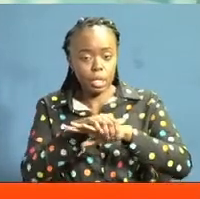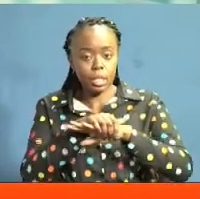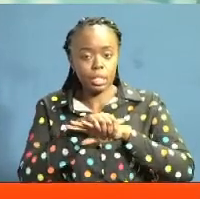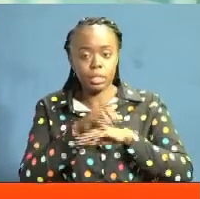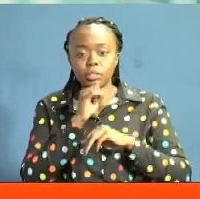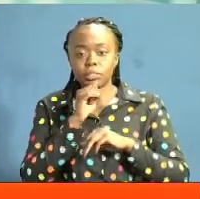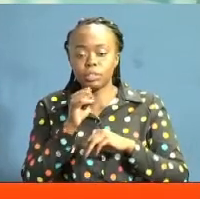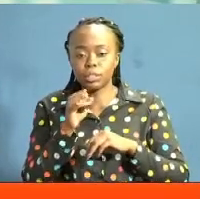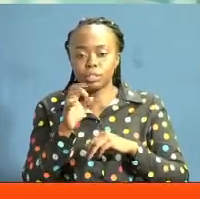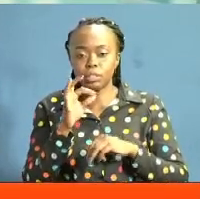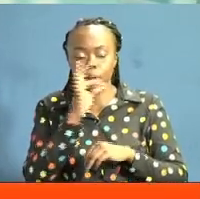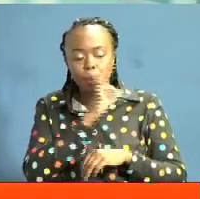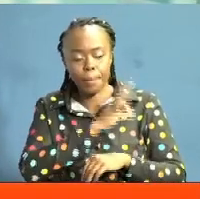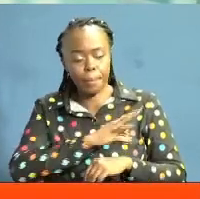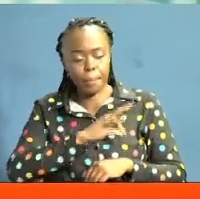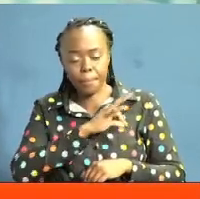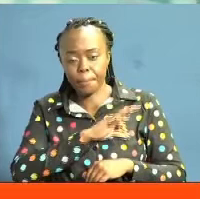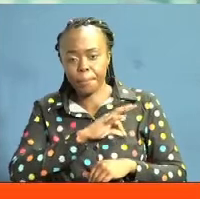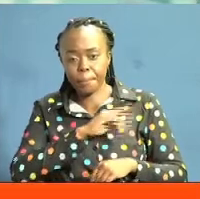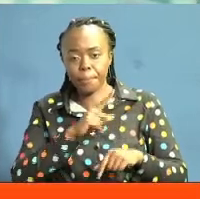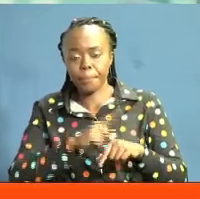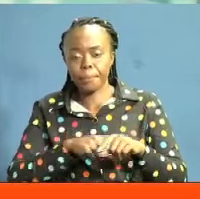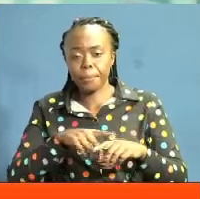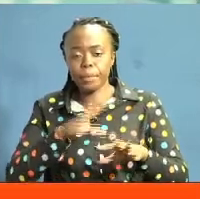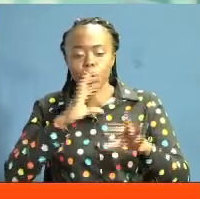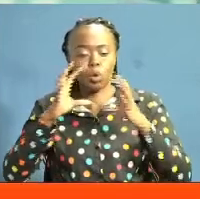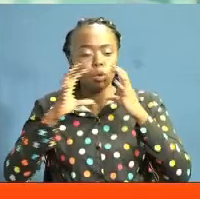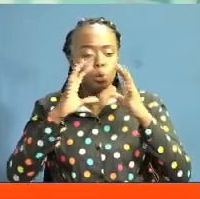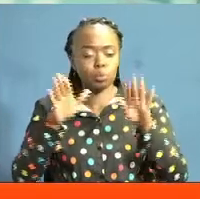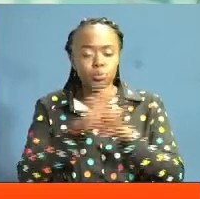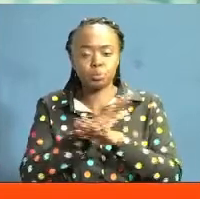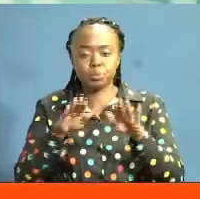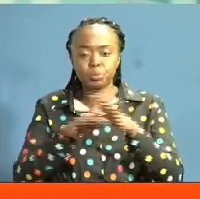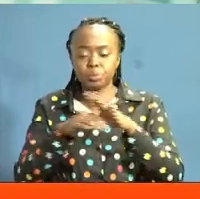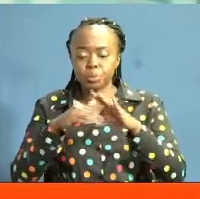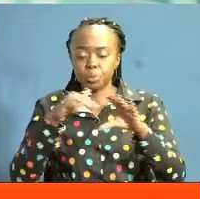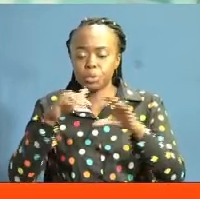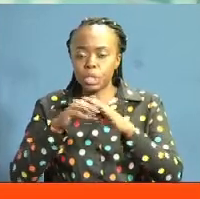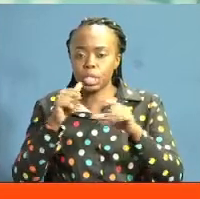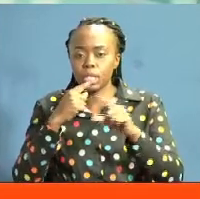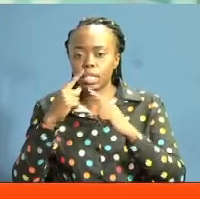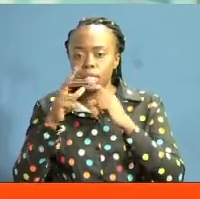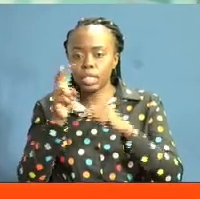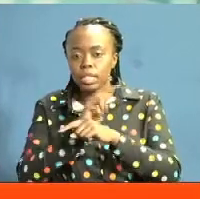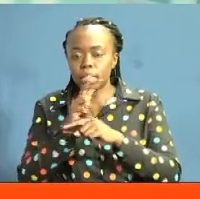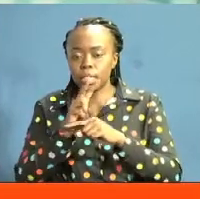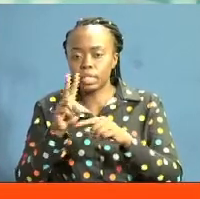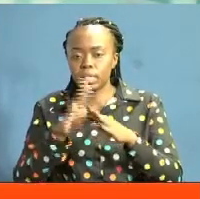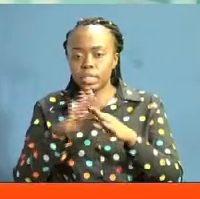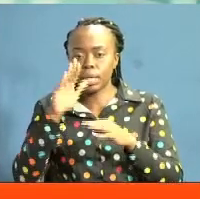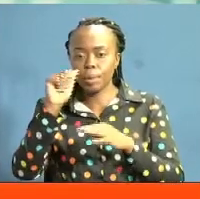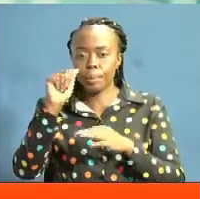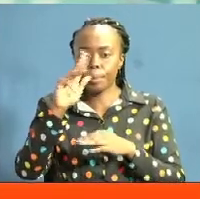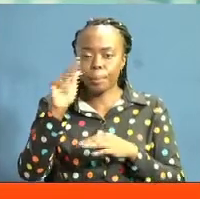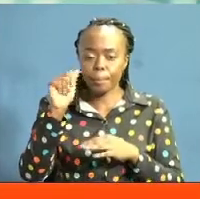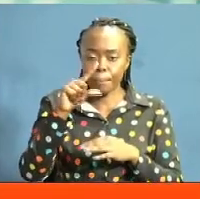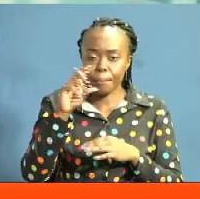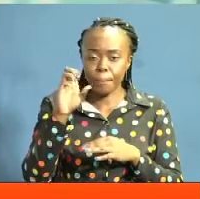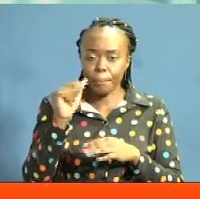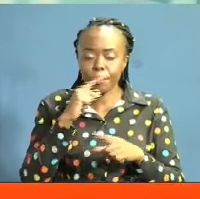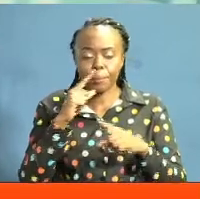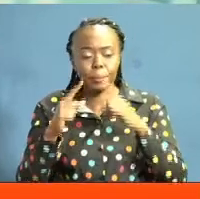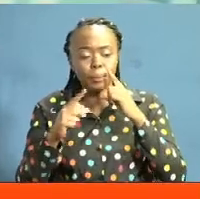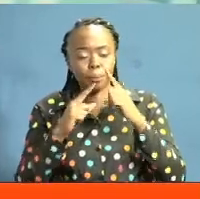ladies is female. Mm-hmm. As I talk to every female, inside female we see male. So as I talk to a